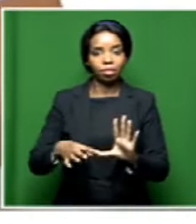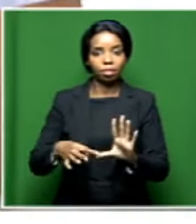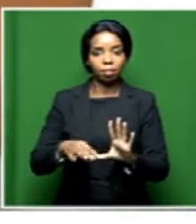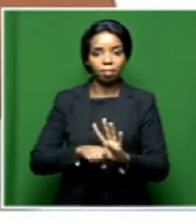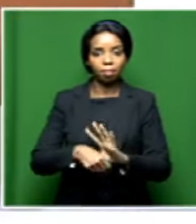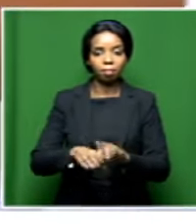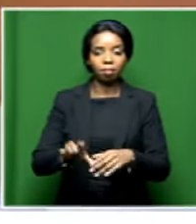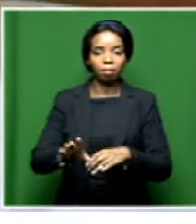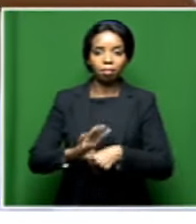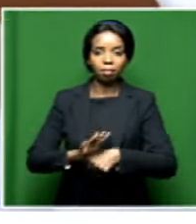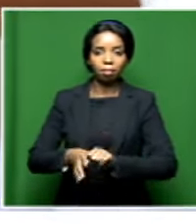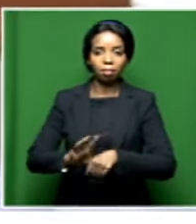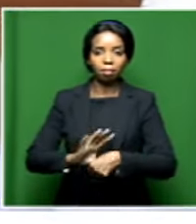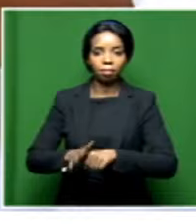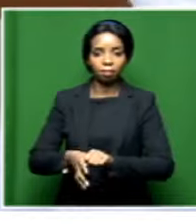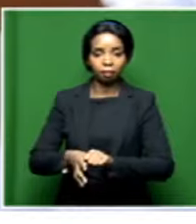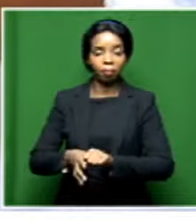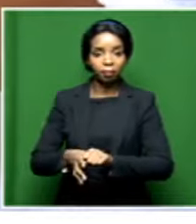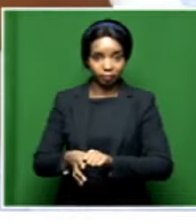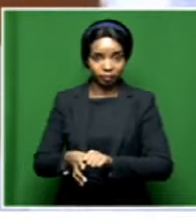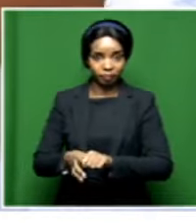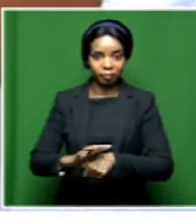on both hands as well.